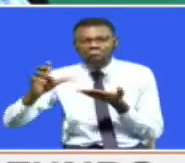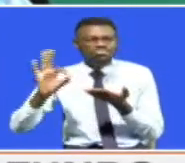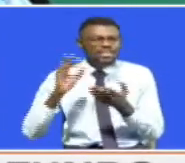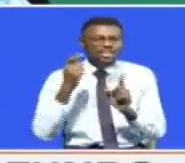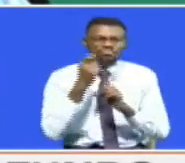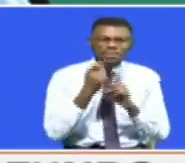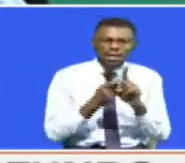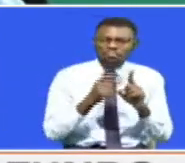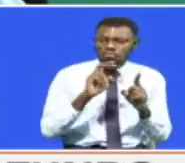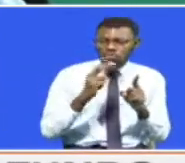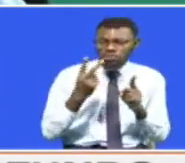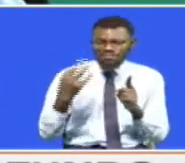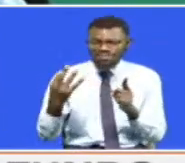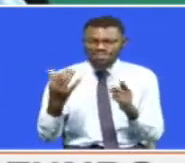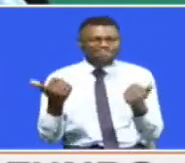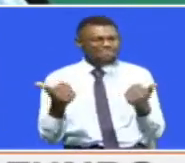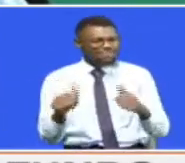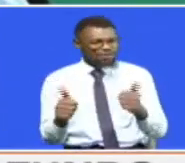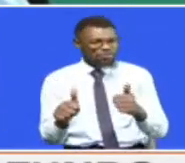of